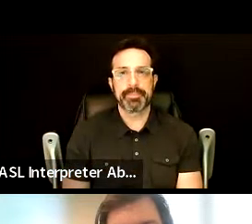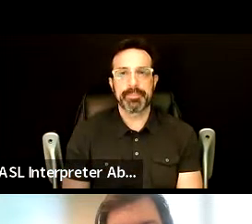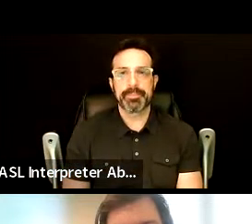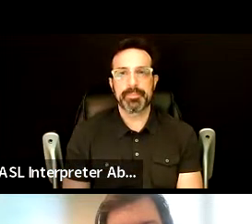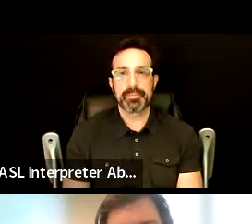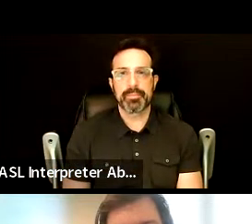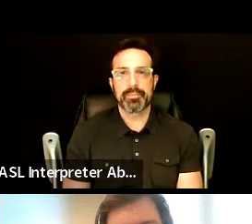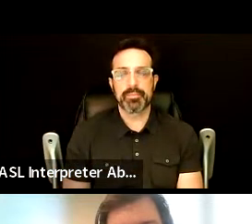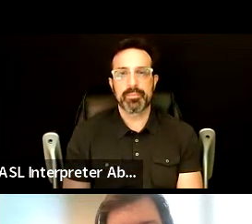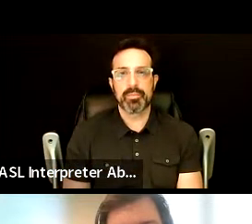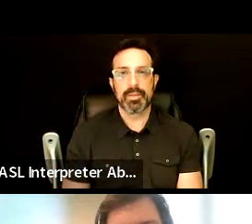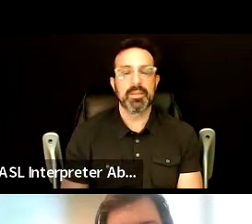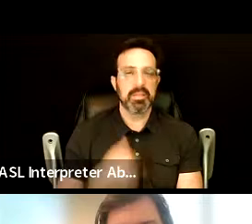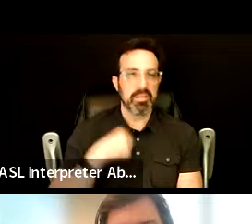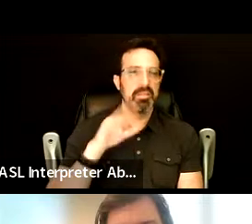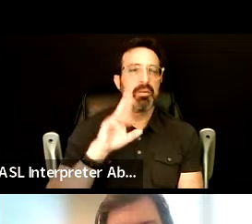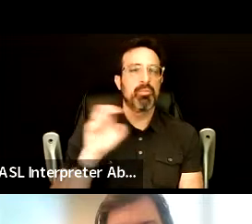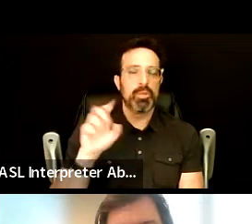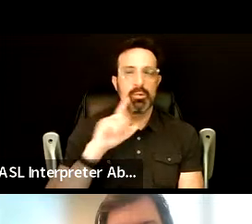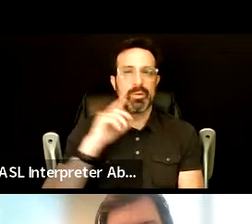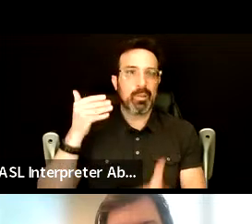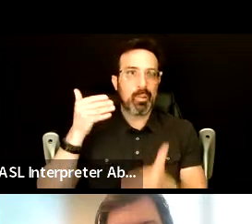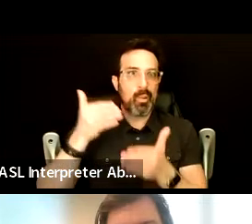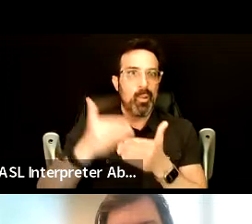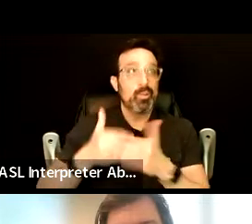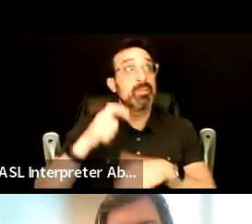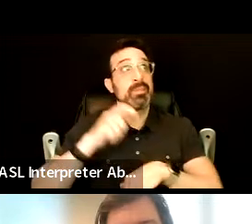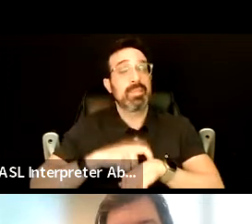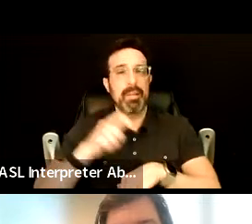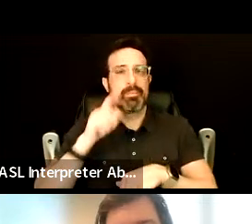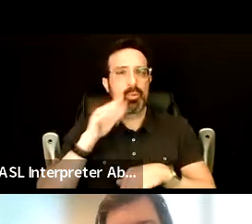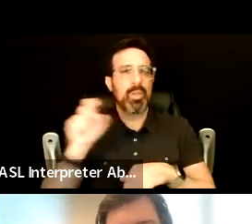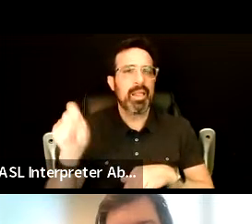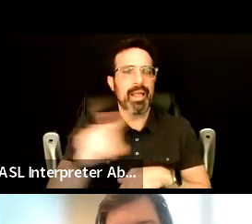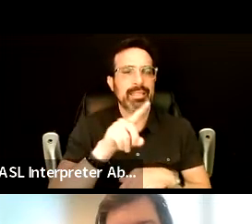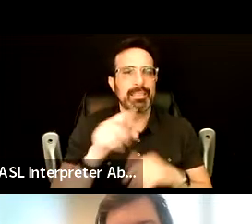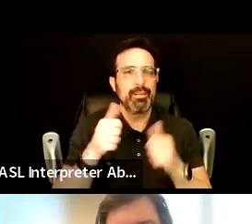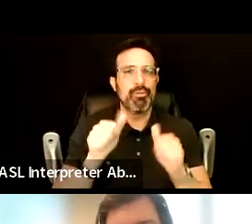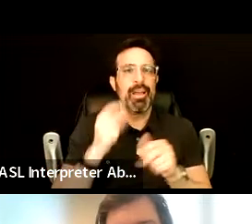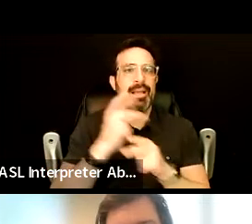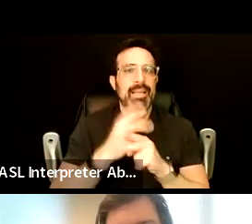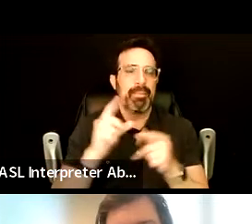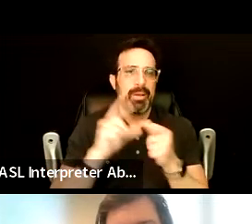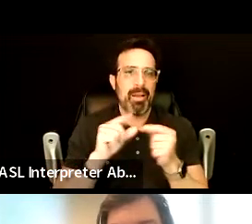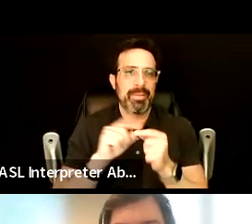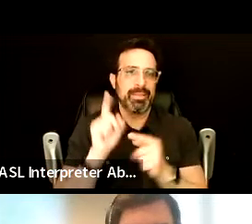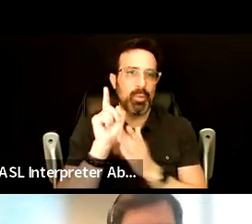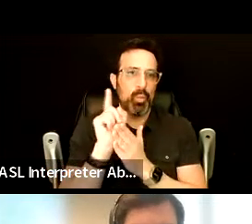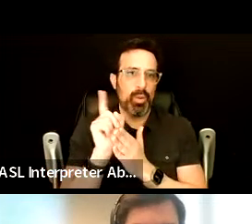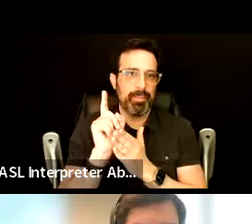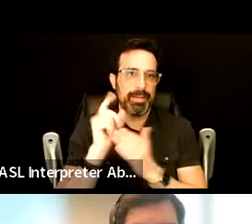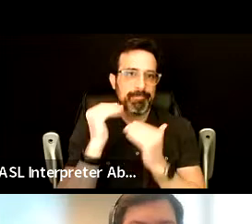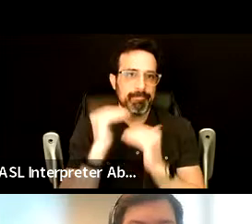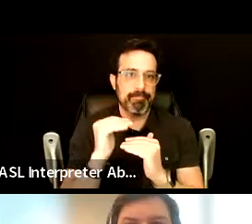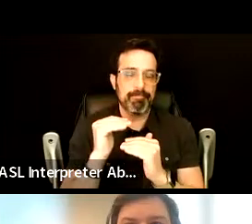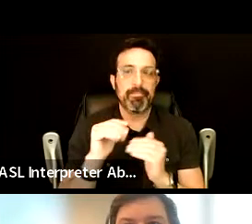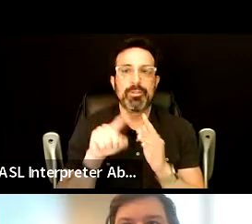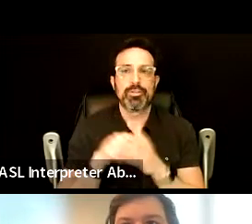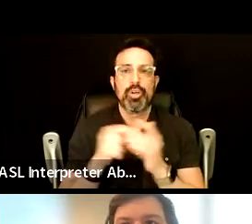you so much. Okay, we are getting very close to time, so I'm going to ask folks to try and keep their comments to about a minute. Let's start